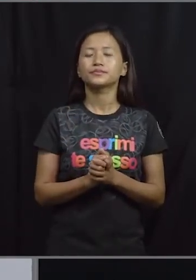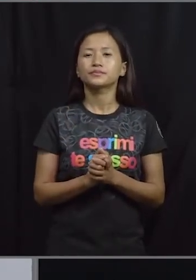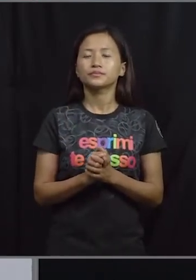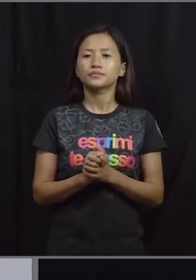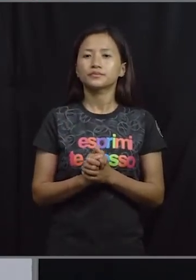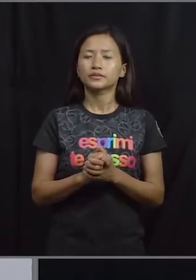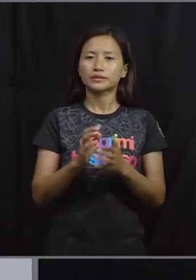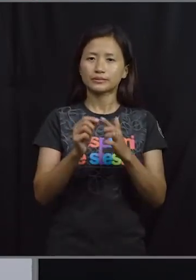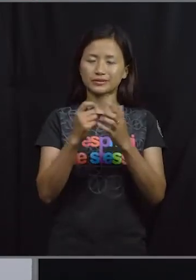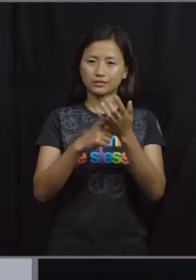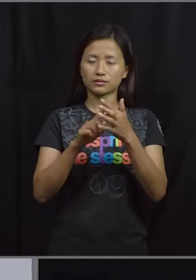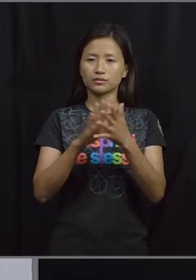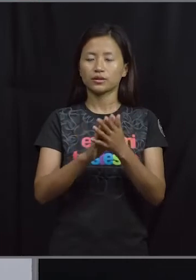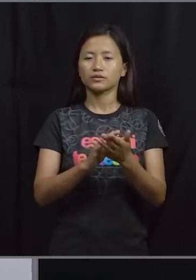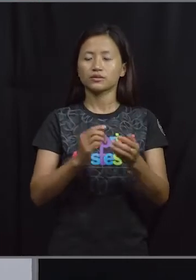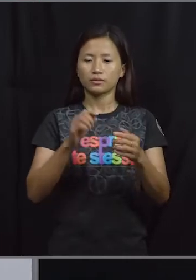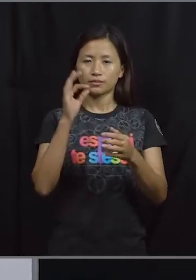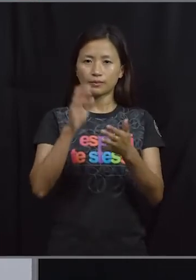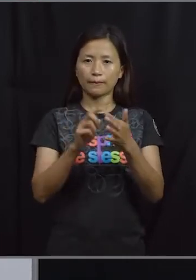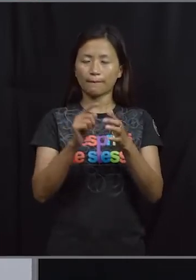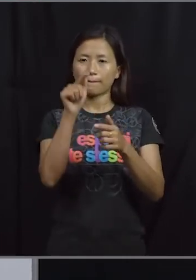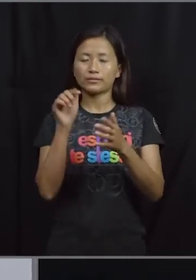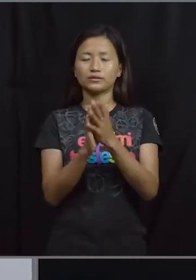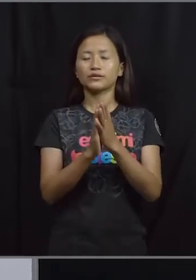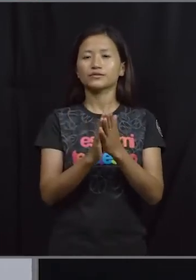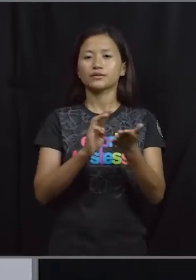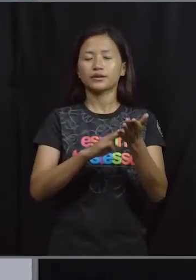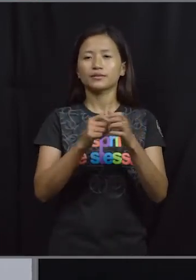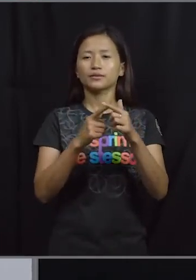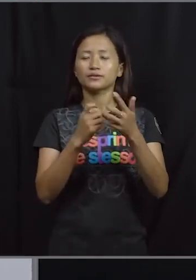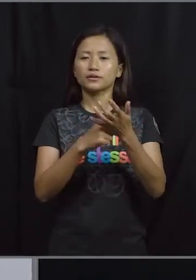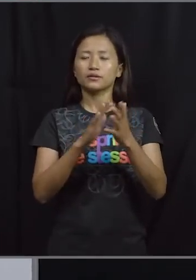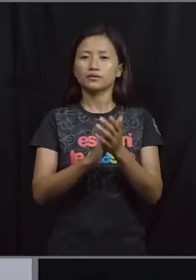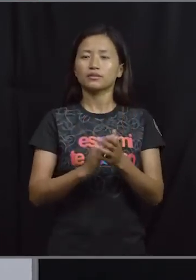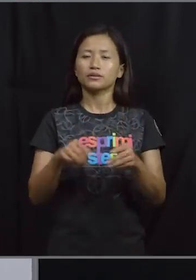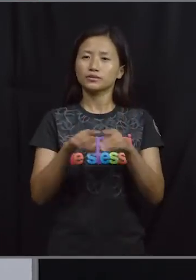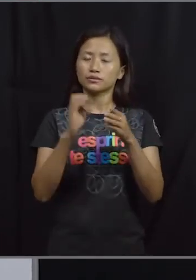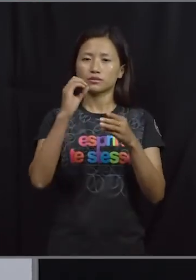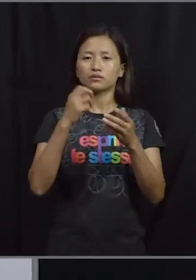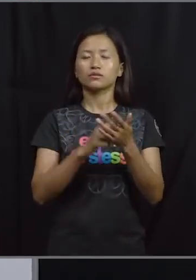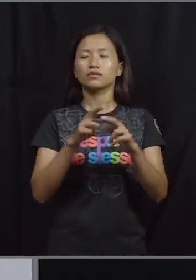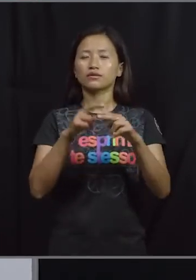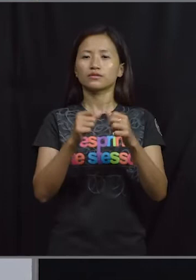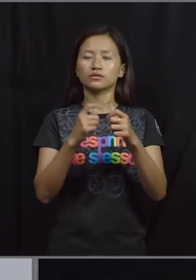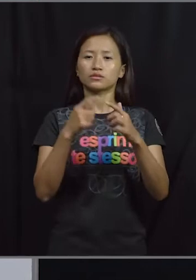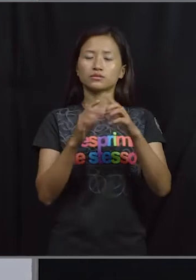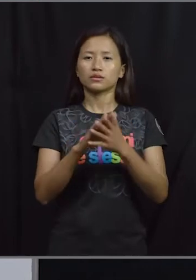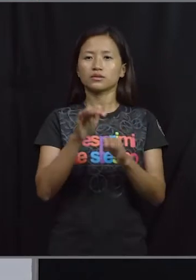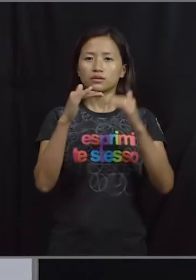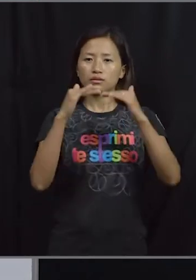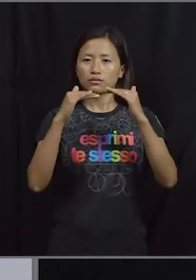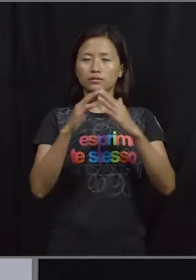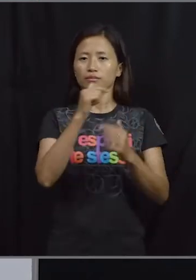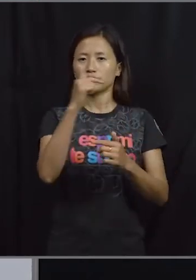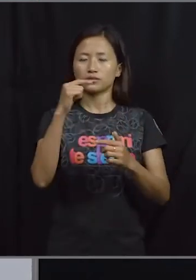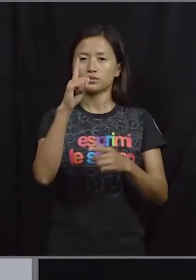that represents the element of the matrix, but if you put the capital letter, that represents the cofactor, that is equal to